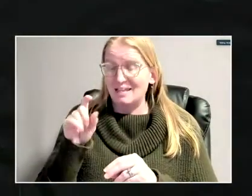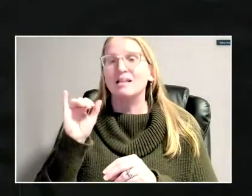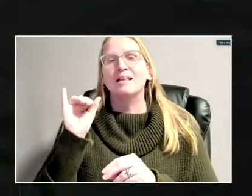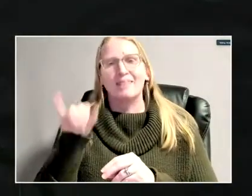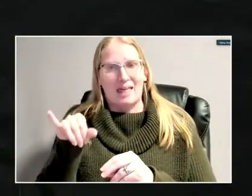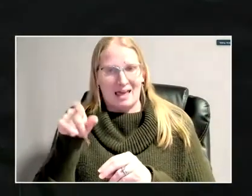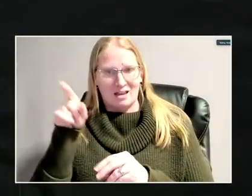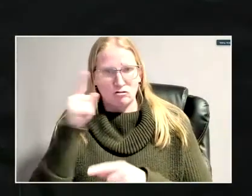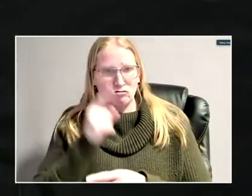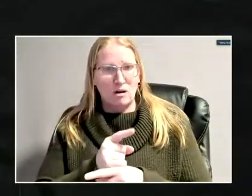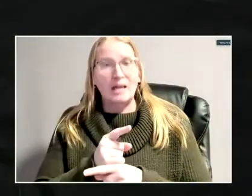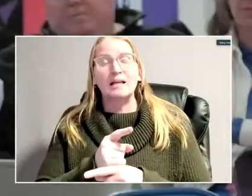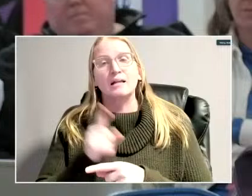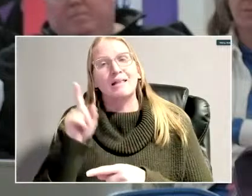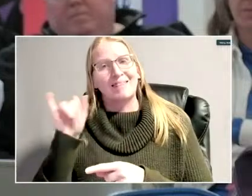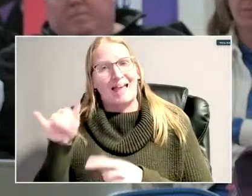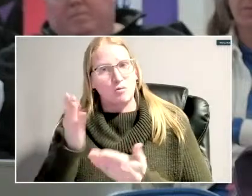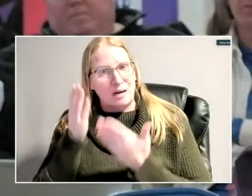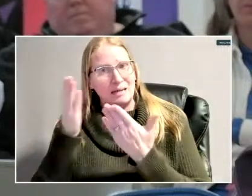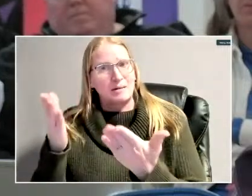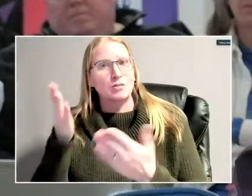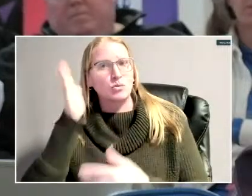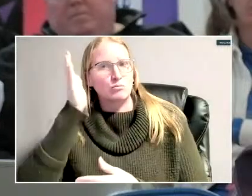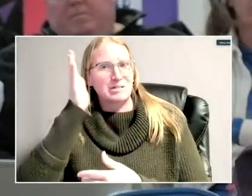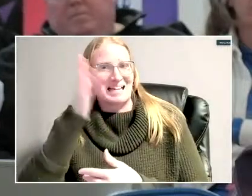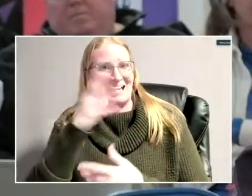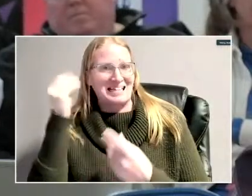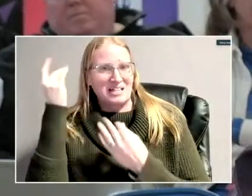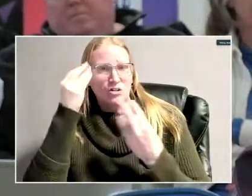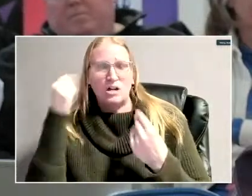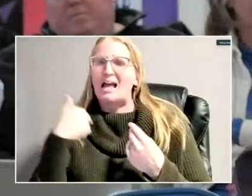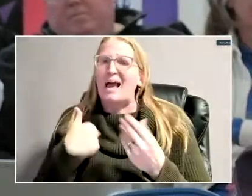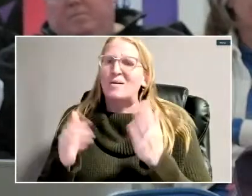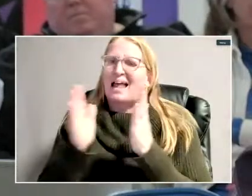and considered yes I would ask them to be